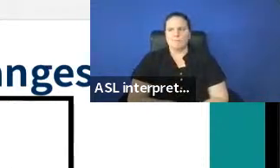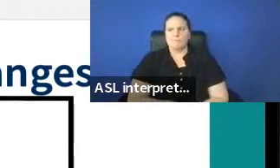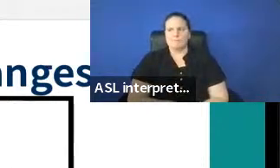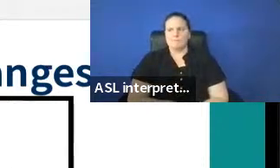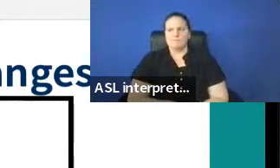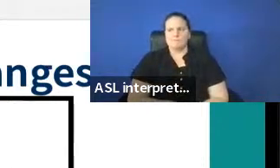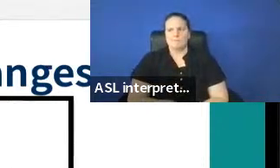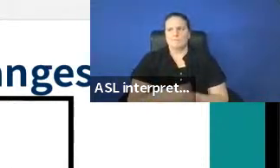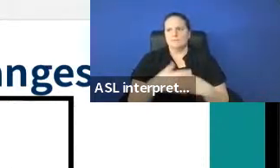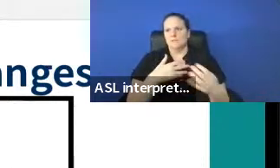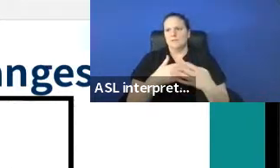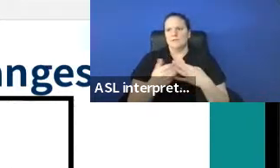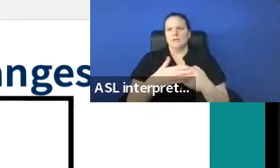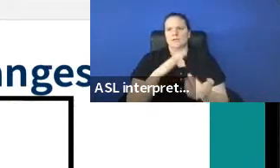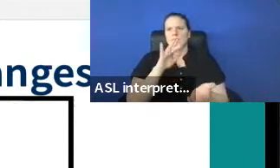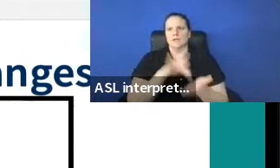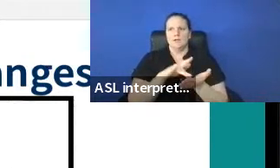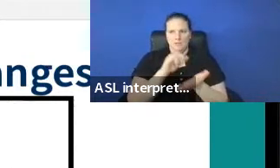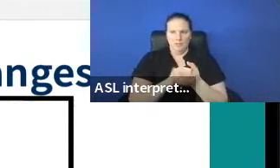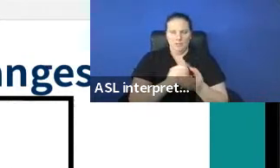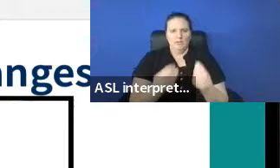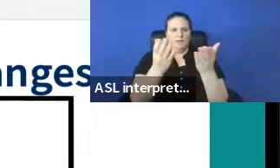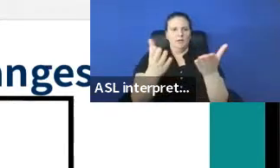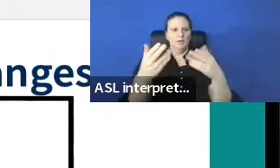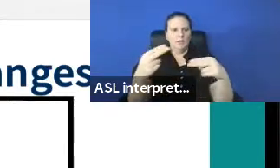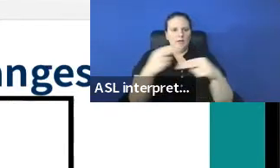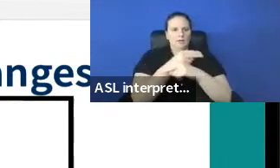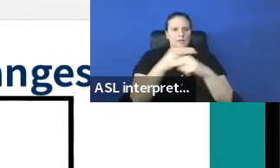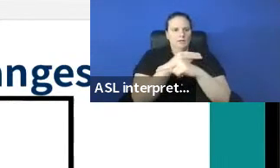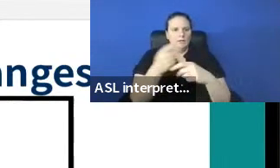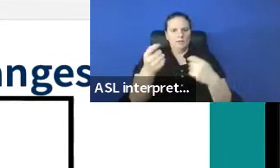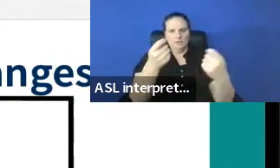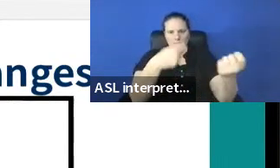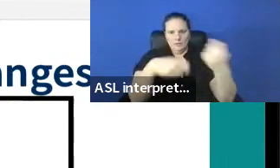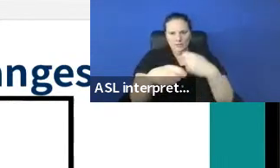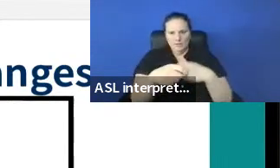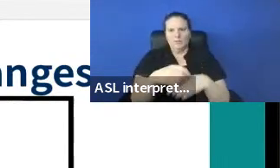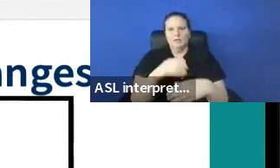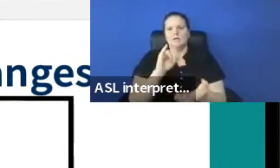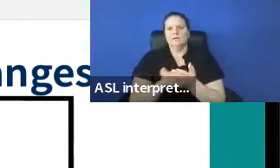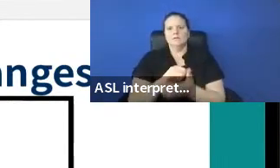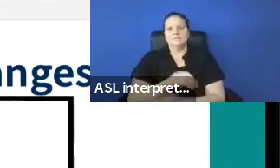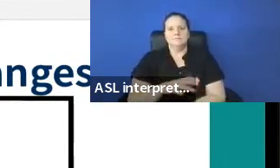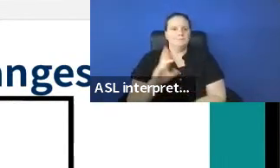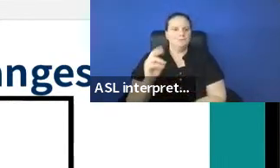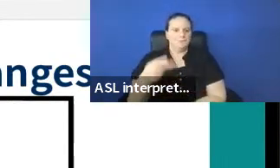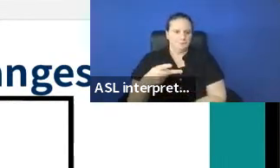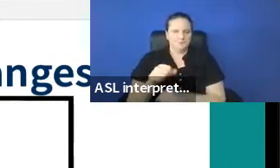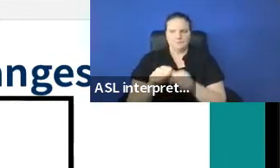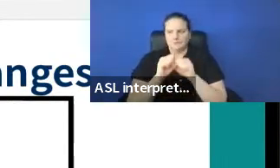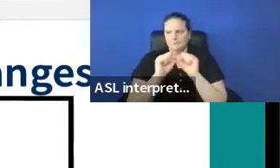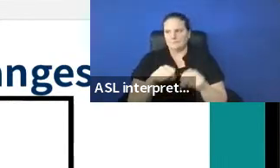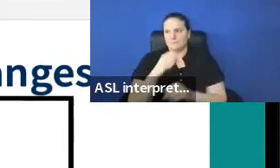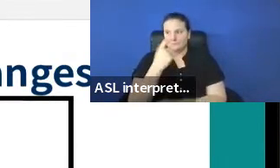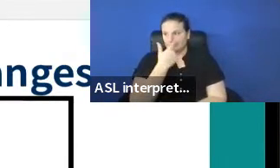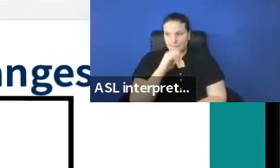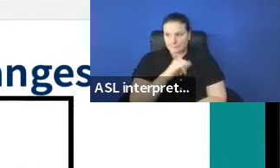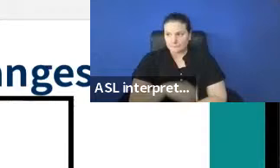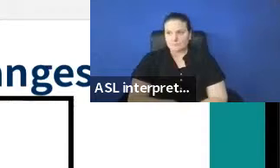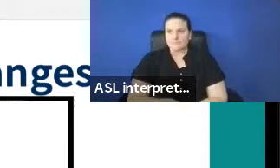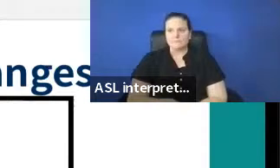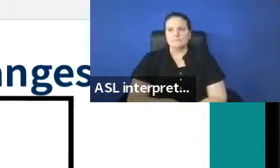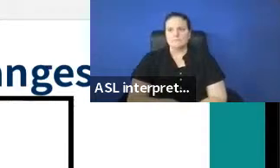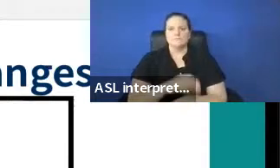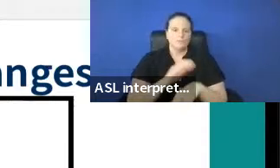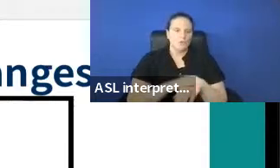gray in the middle is the proposed highway interchange and what the ramp systems would look like getting on